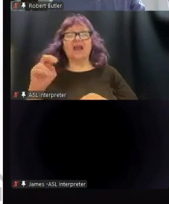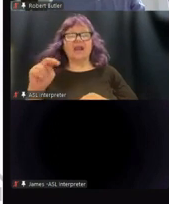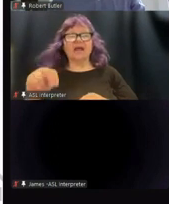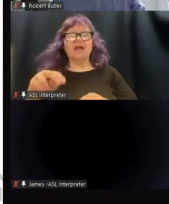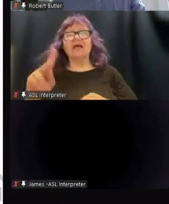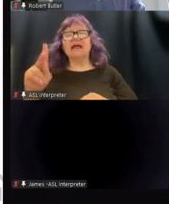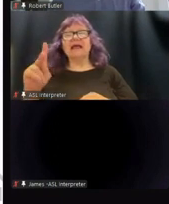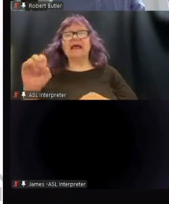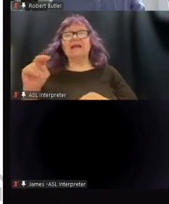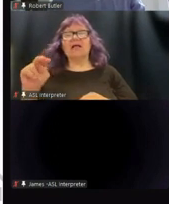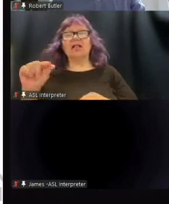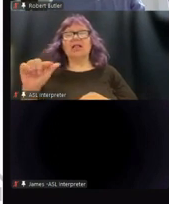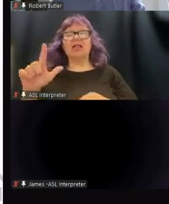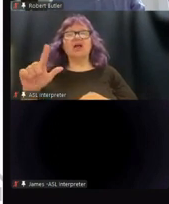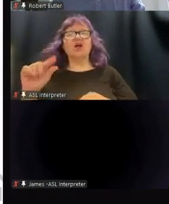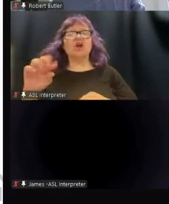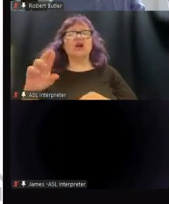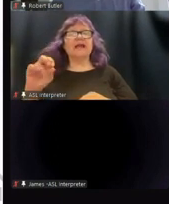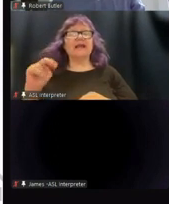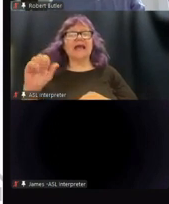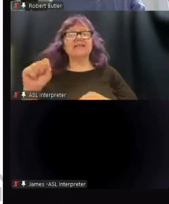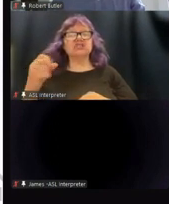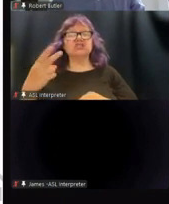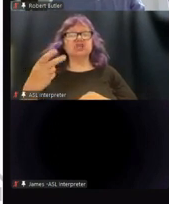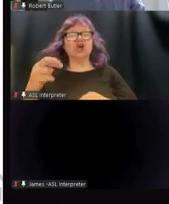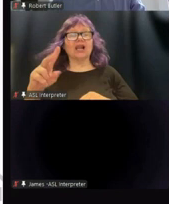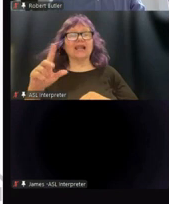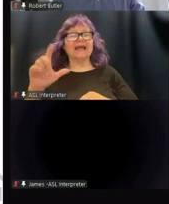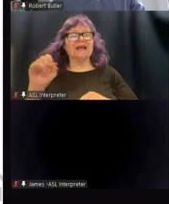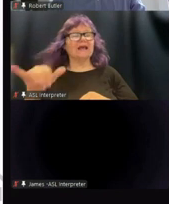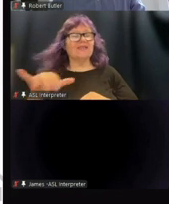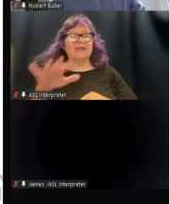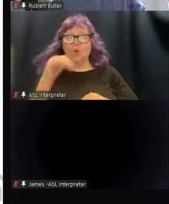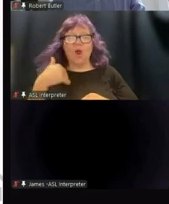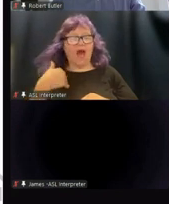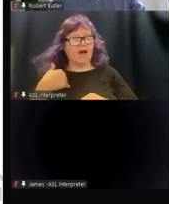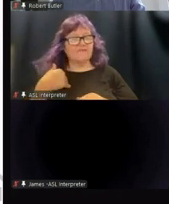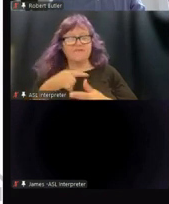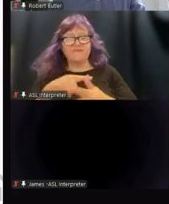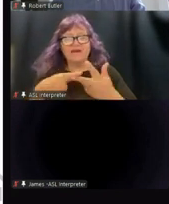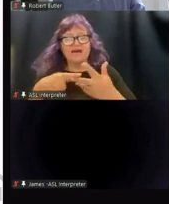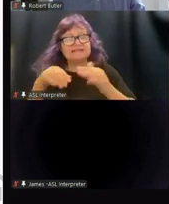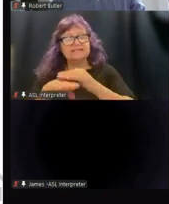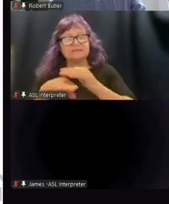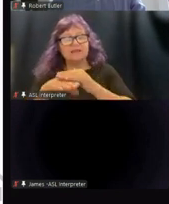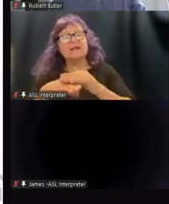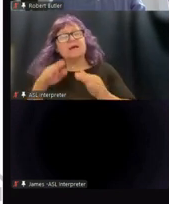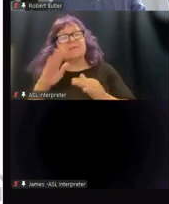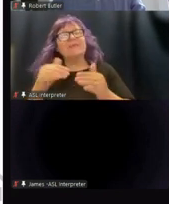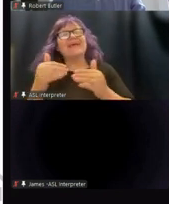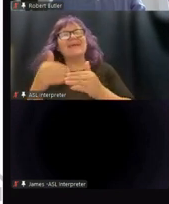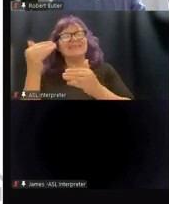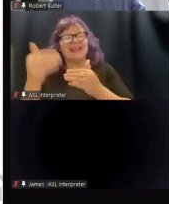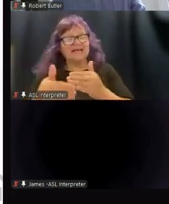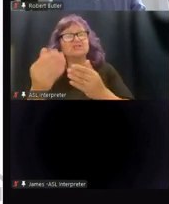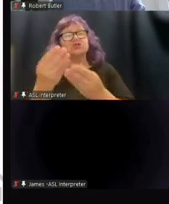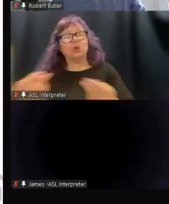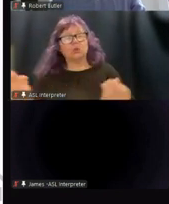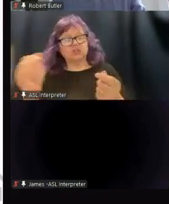stations, that the short, full-height platform may be a perfect solution at those